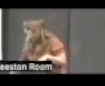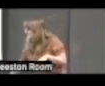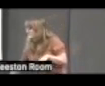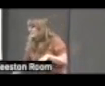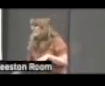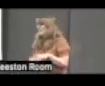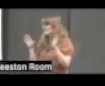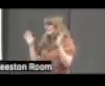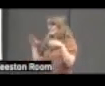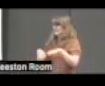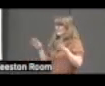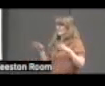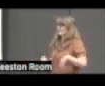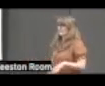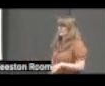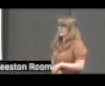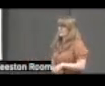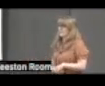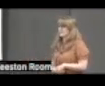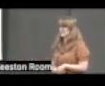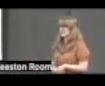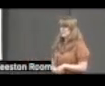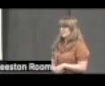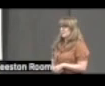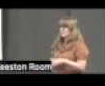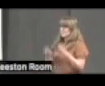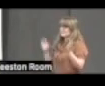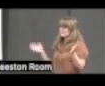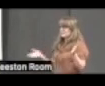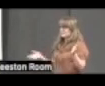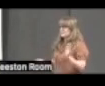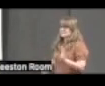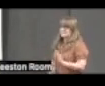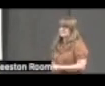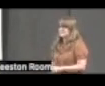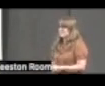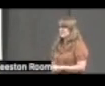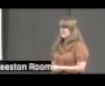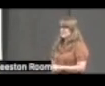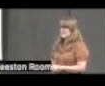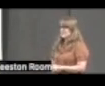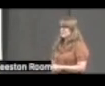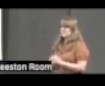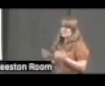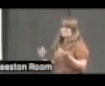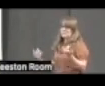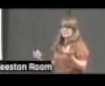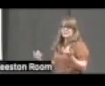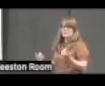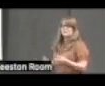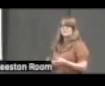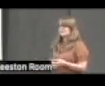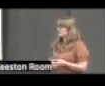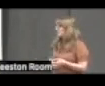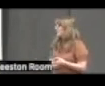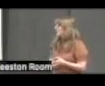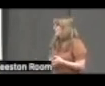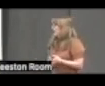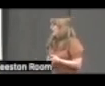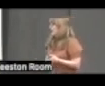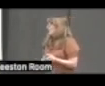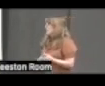work today, and at the end I'll kind of give you an overview of what new projects we're going to be doing and sort of what PDXWildlife does in